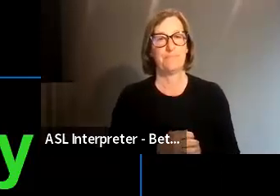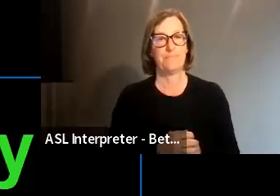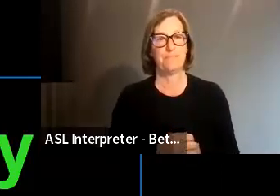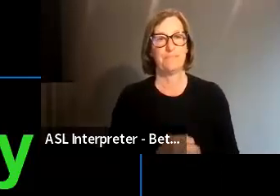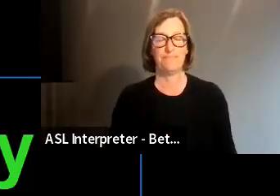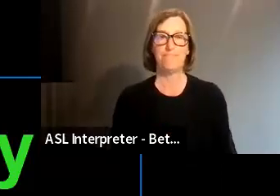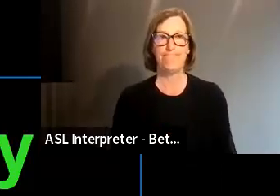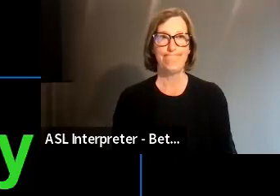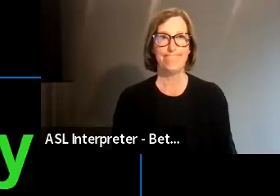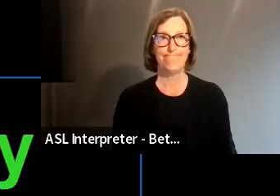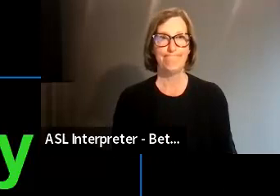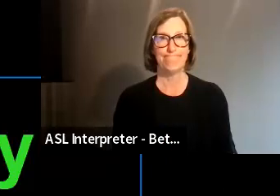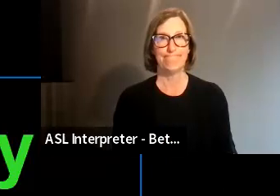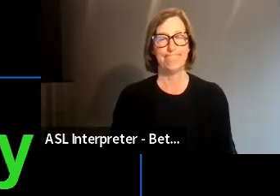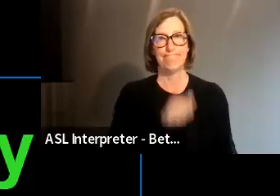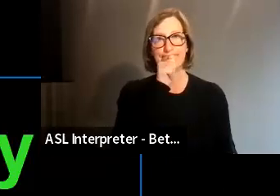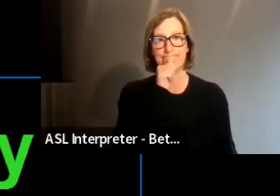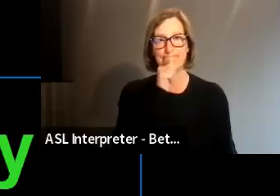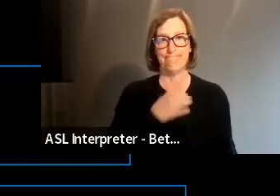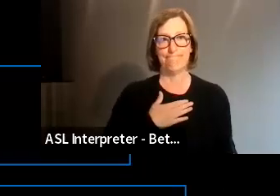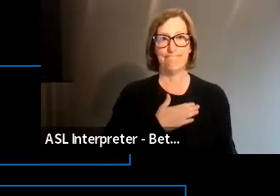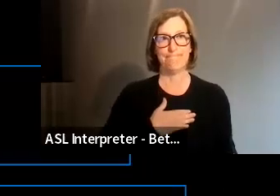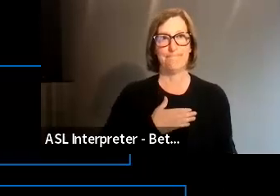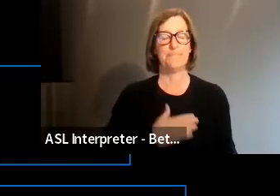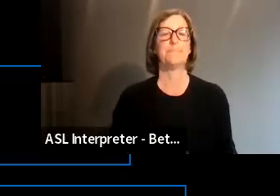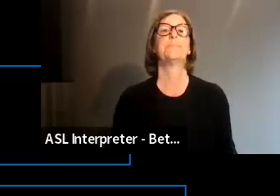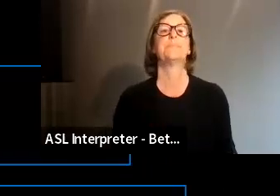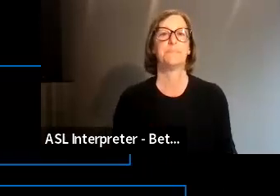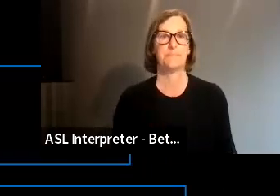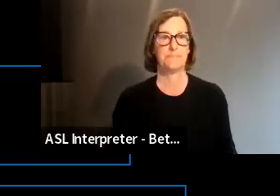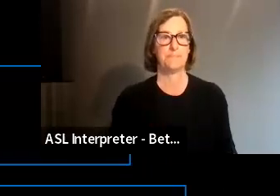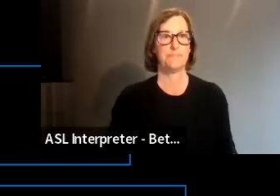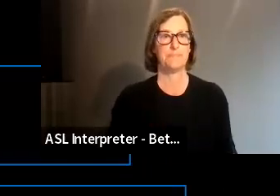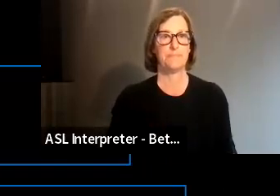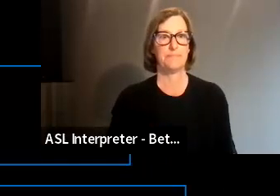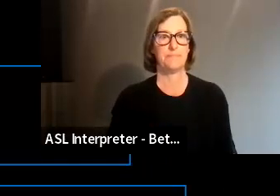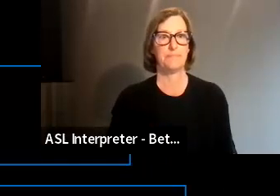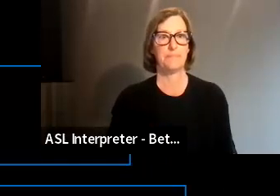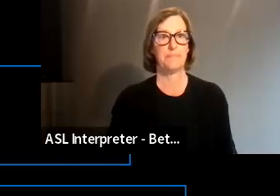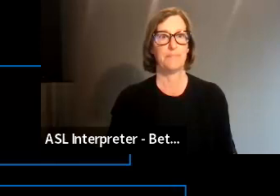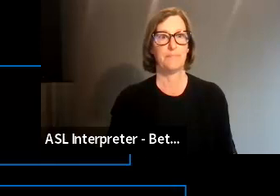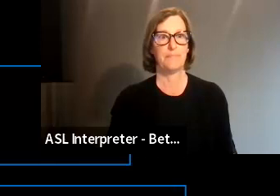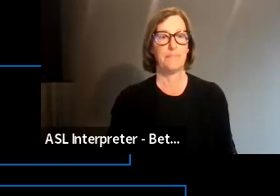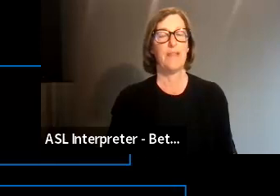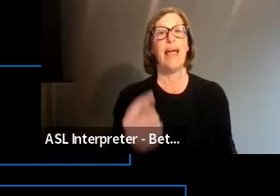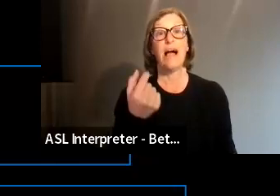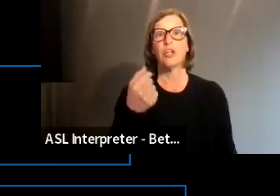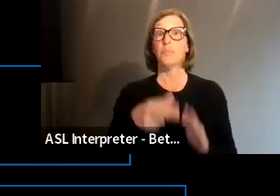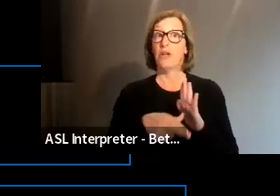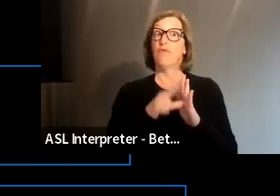second. Okay. Just to give an overview. So I will talk